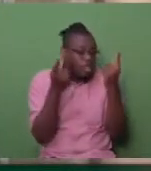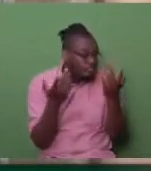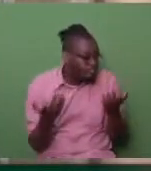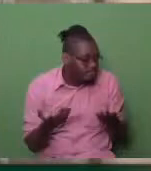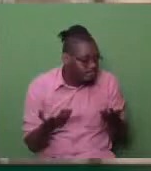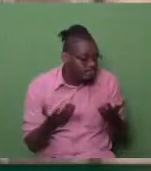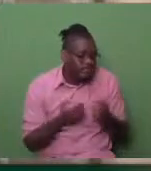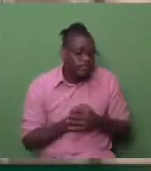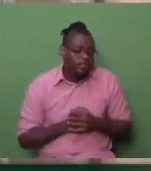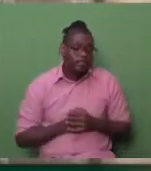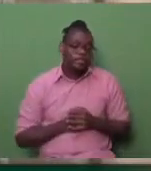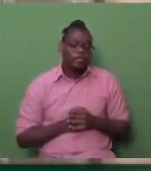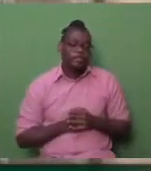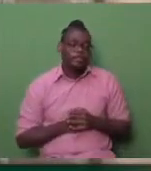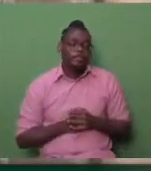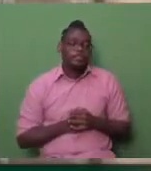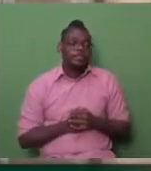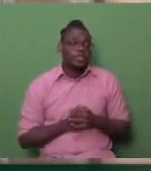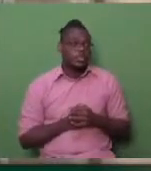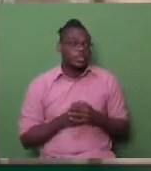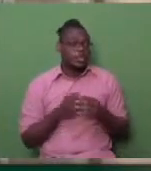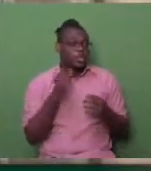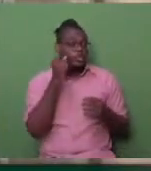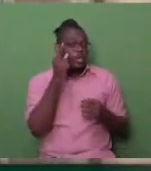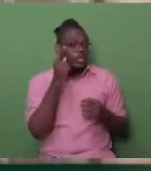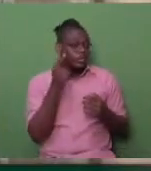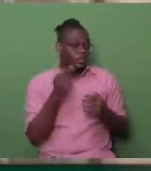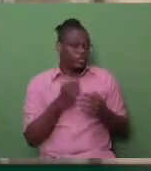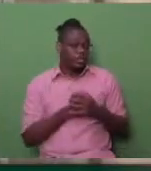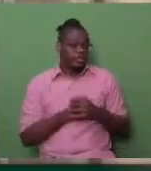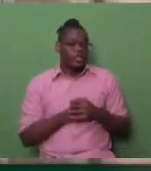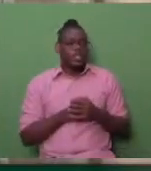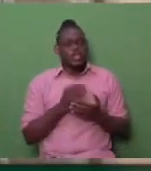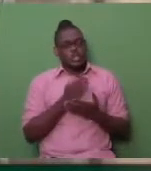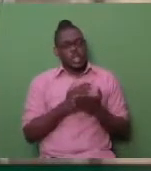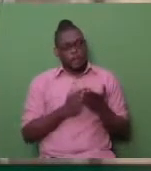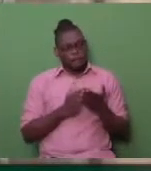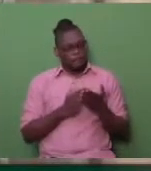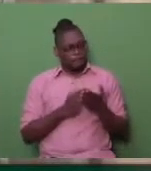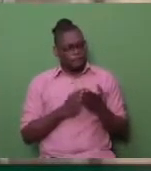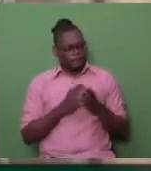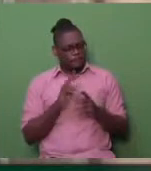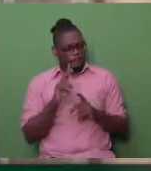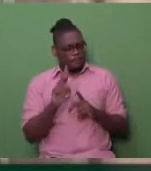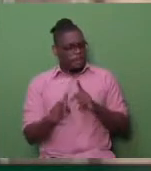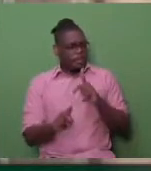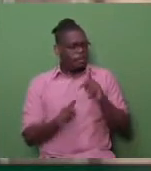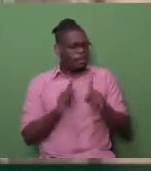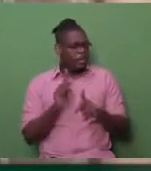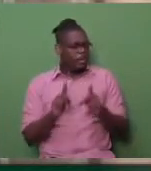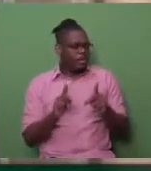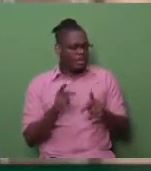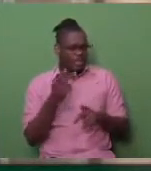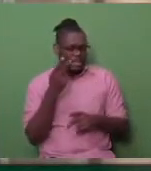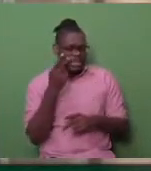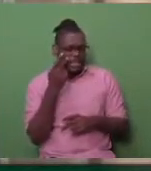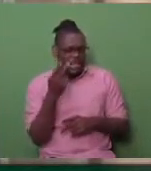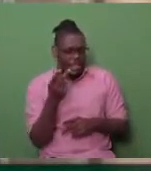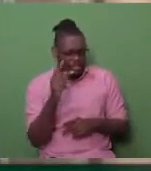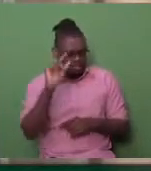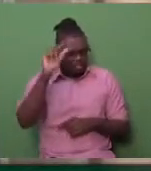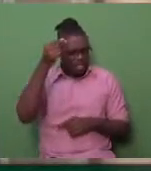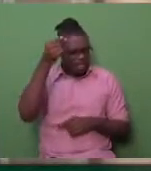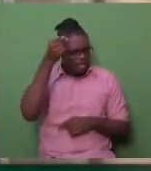some view those amendments as a quest by the government to really gerrymander the seats and deny the will of the